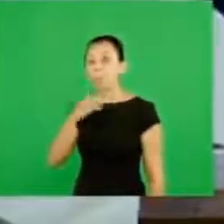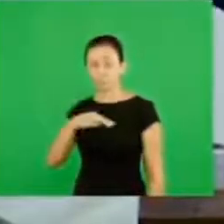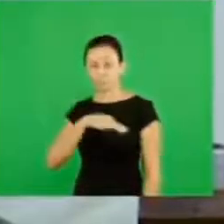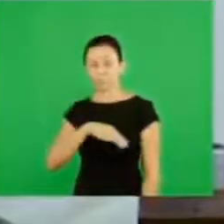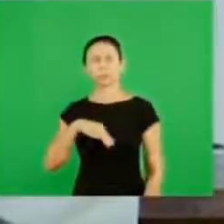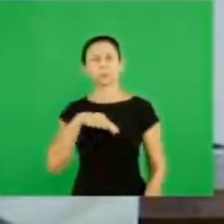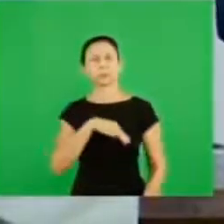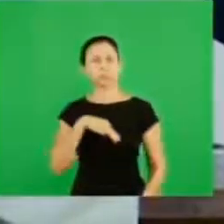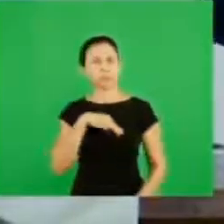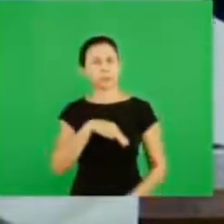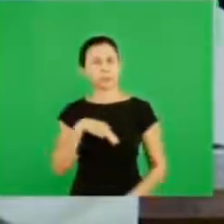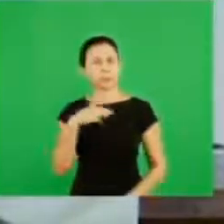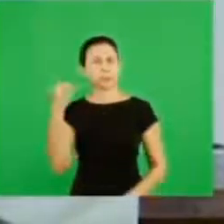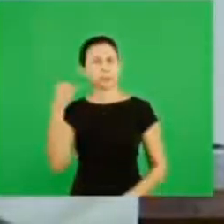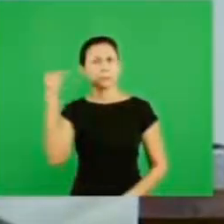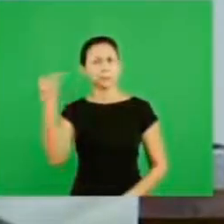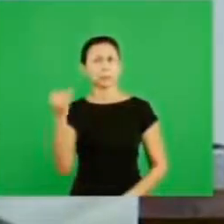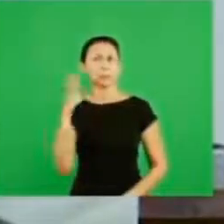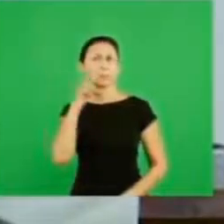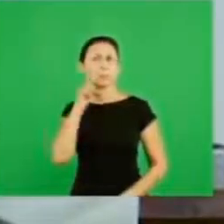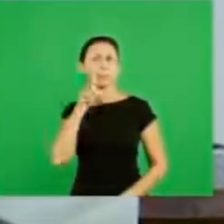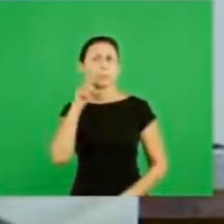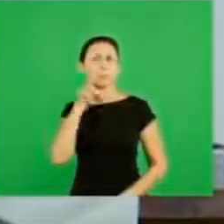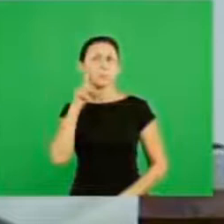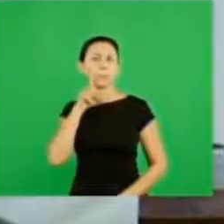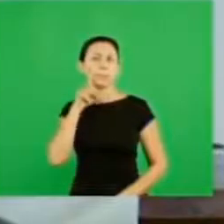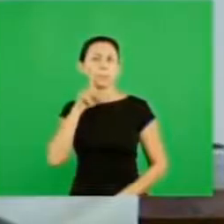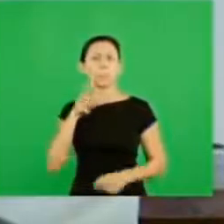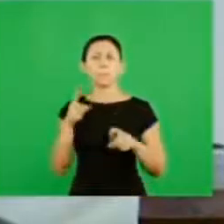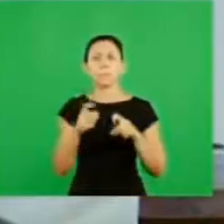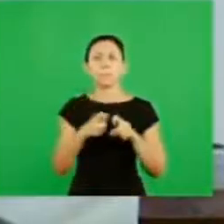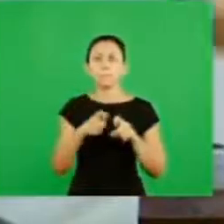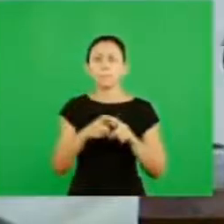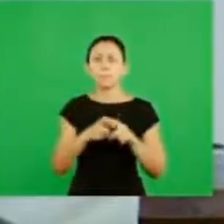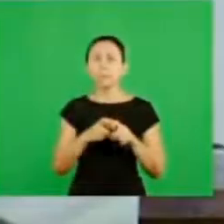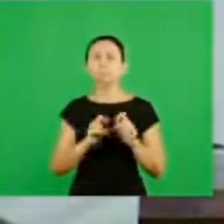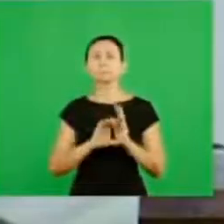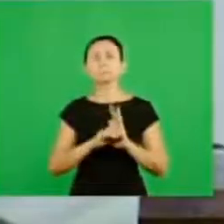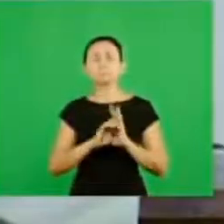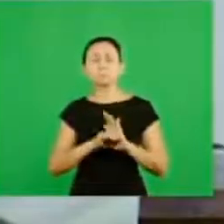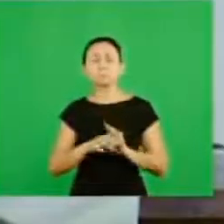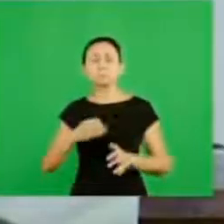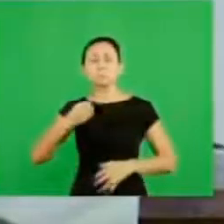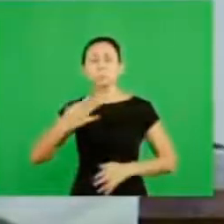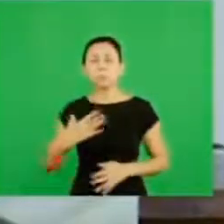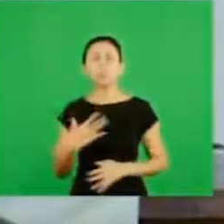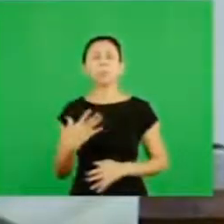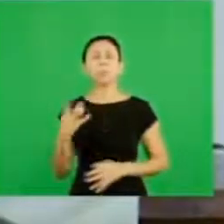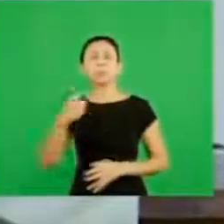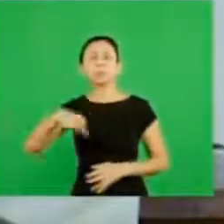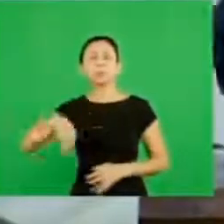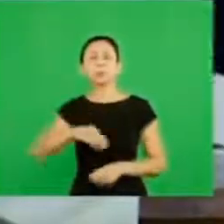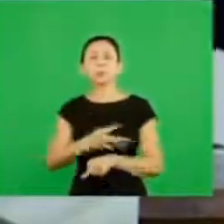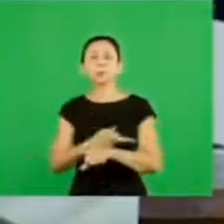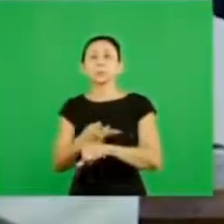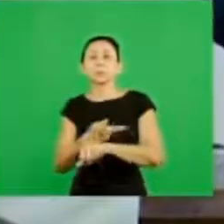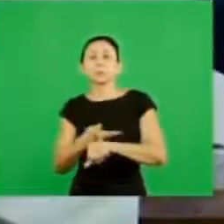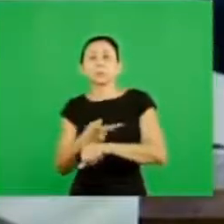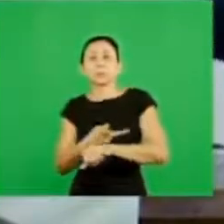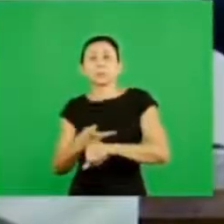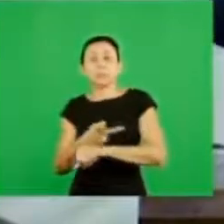met by a citizen that was one of the to try to impede a missionary that came